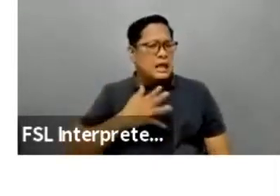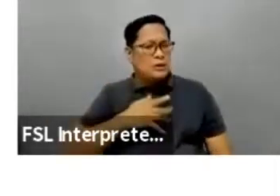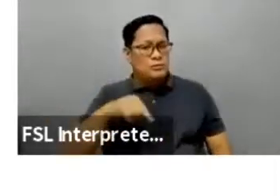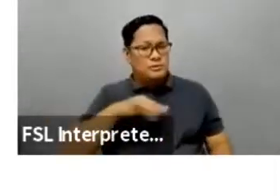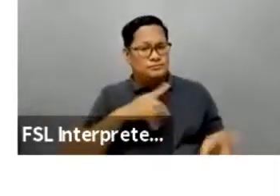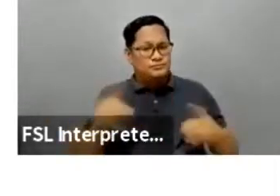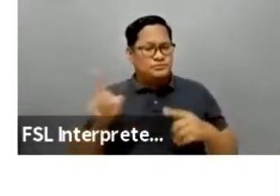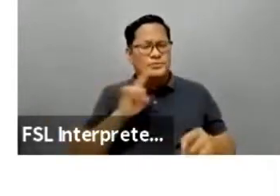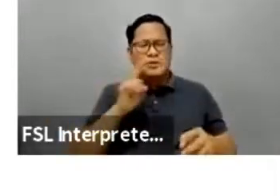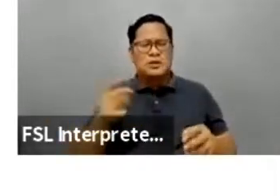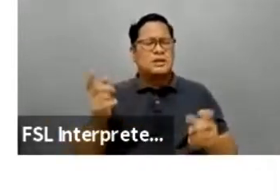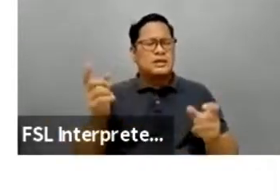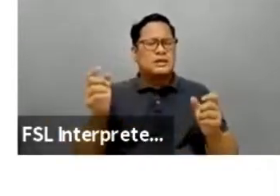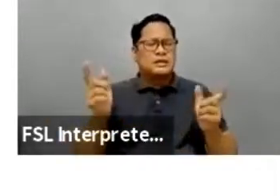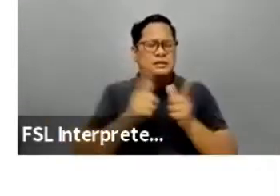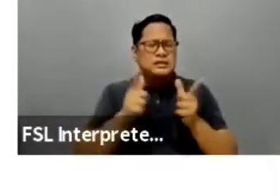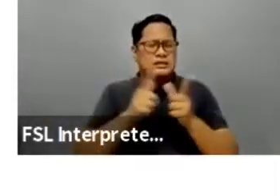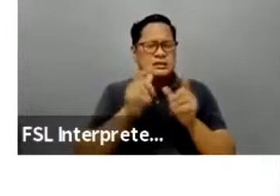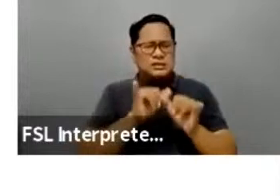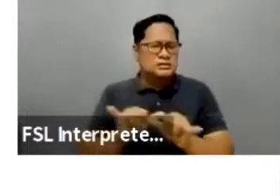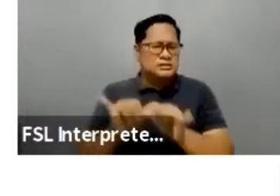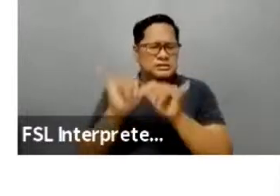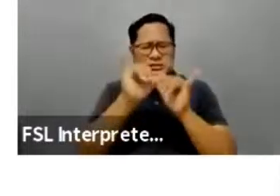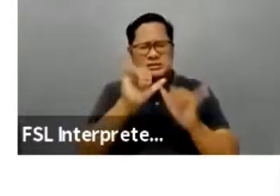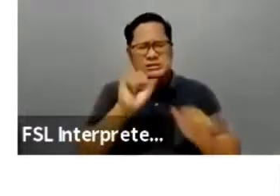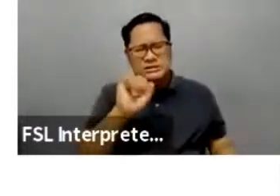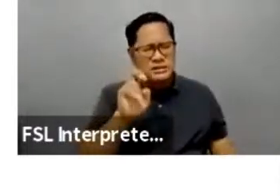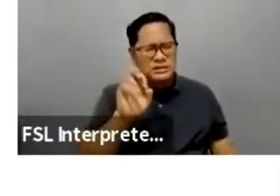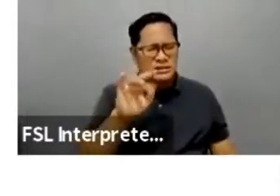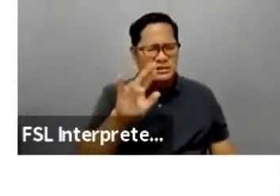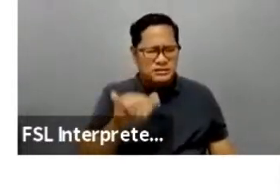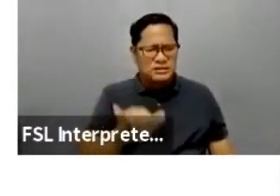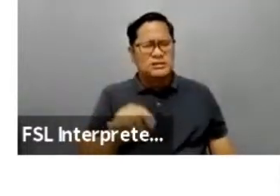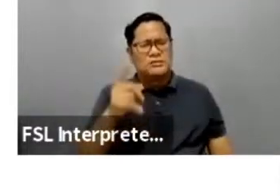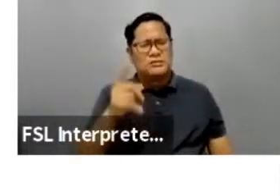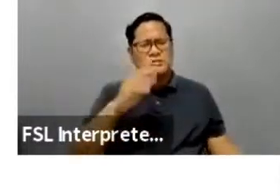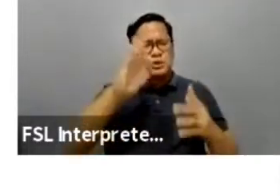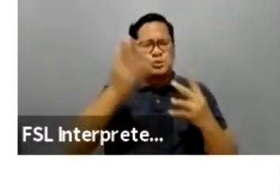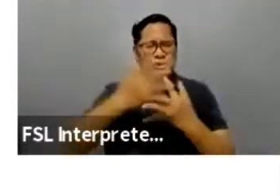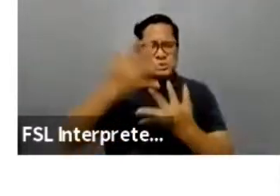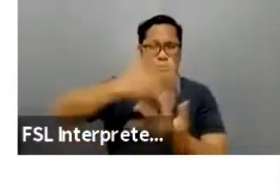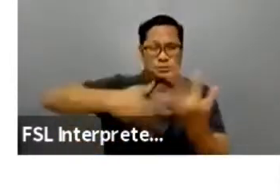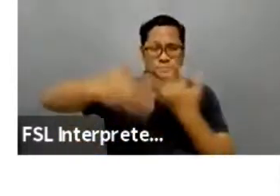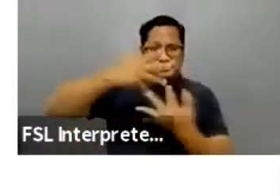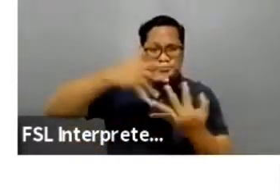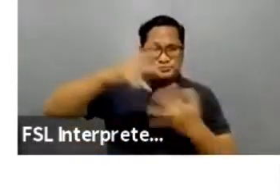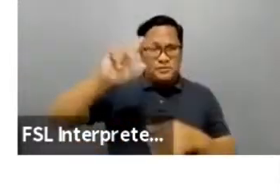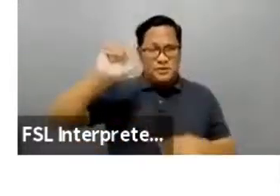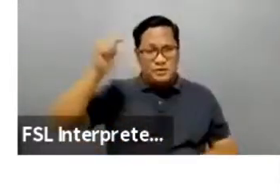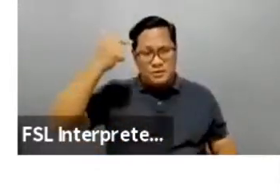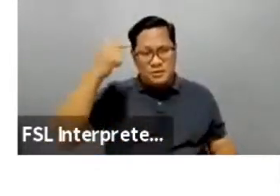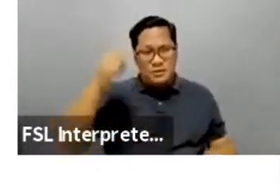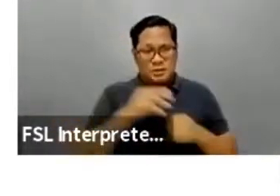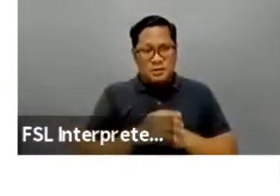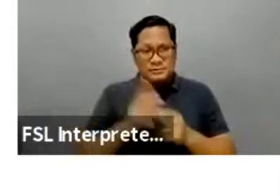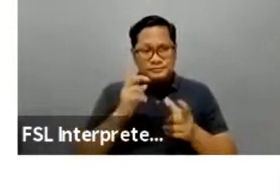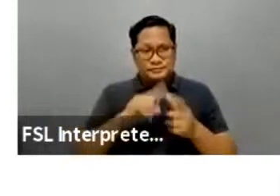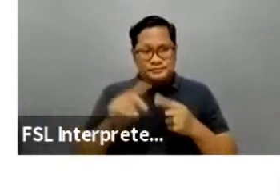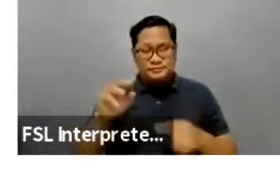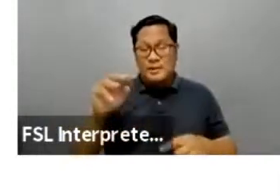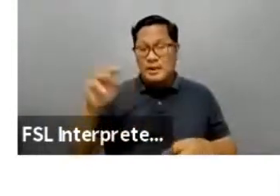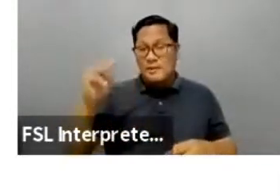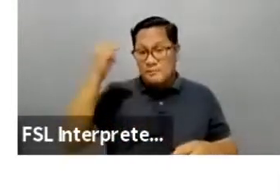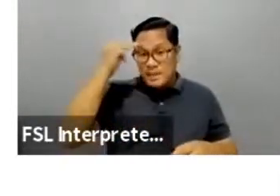very little synergy between local governments. And then, of course, the mental models will influence